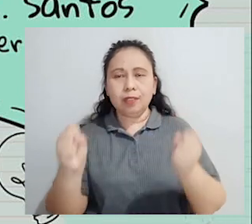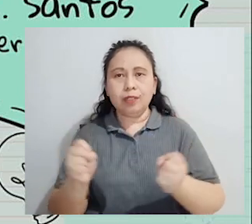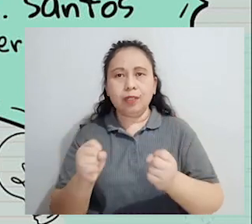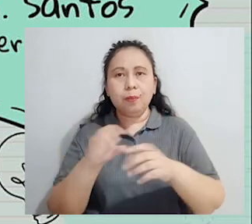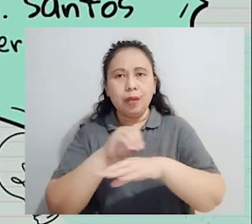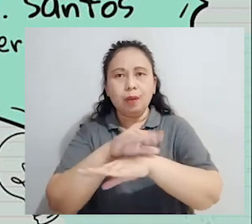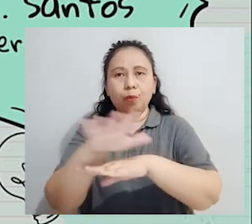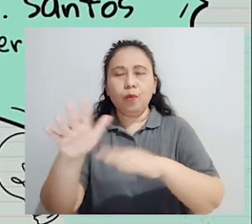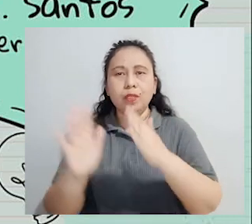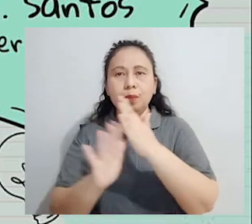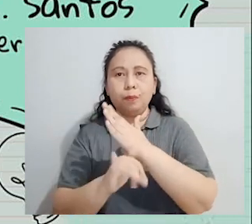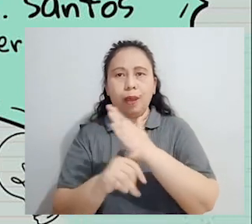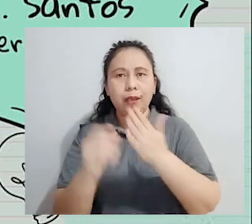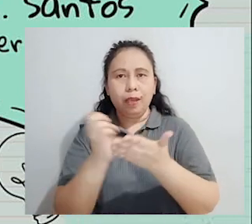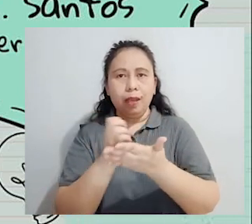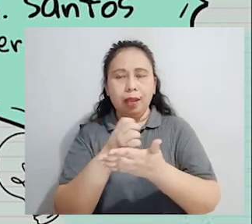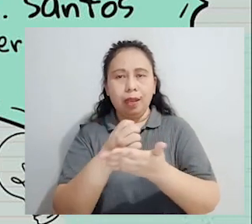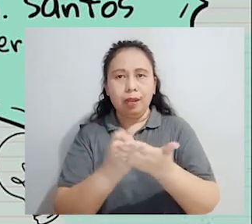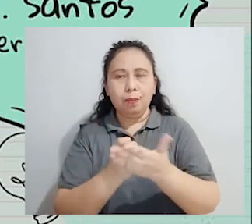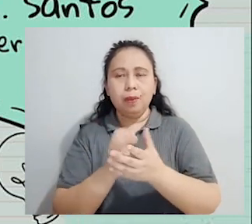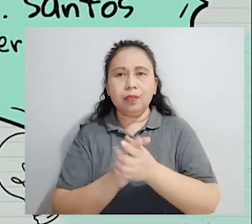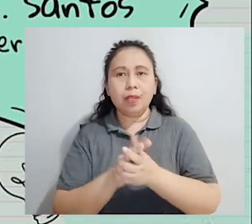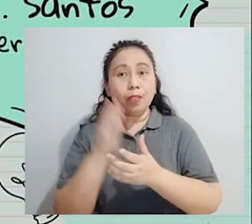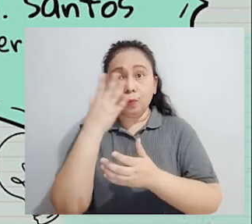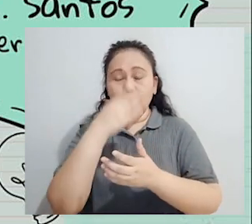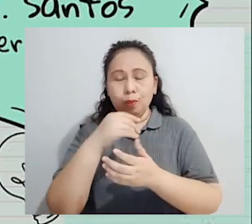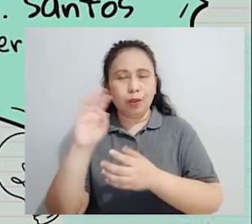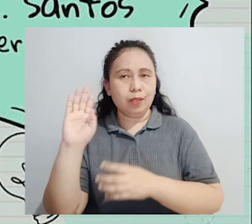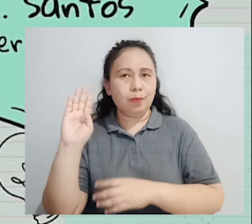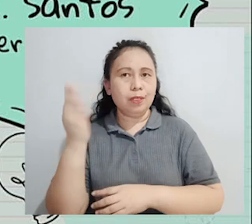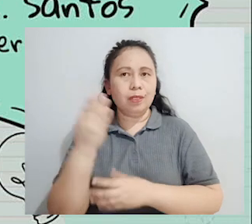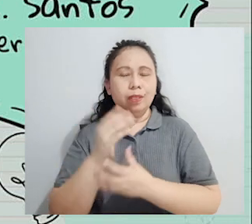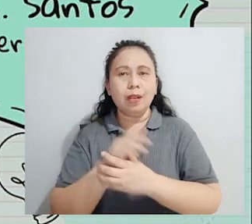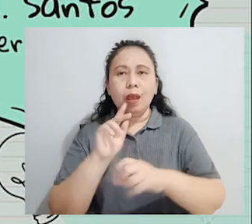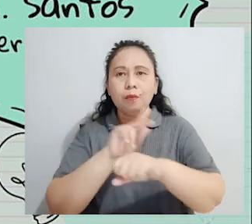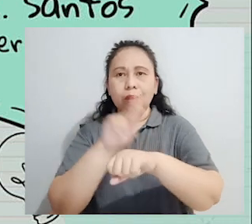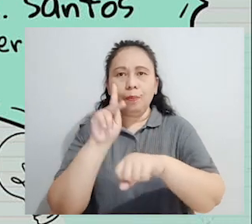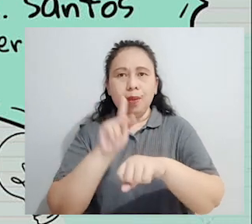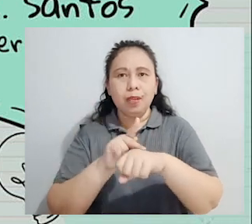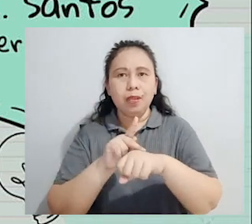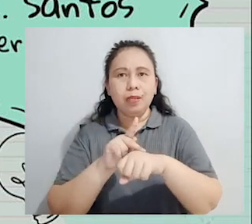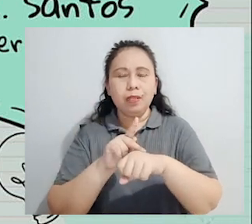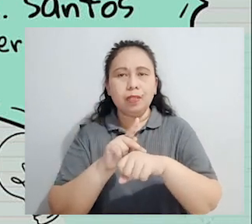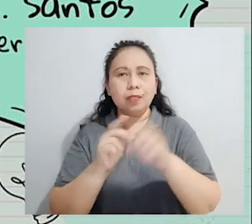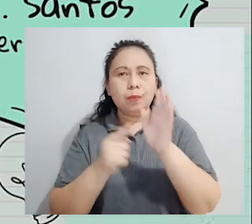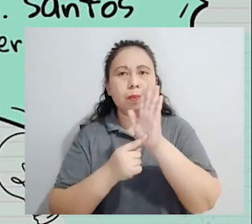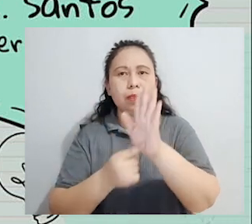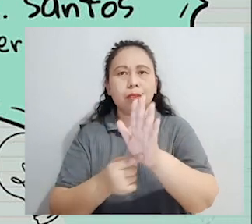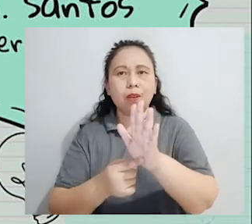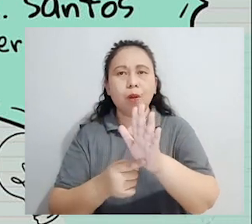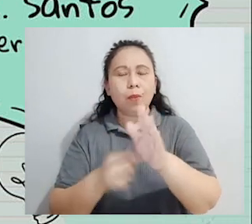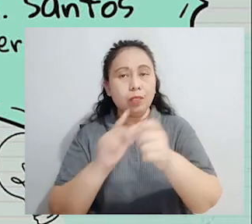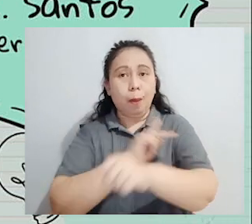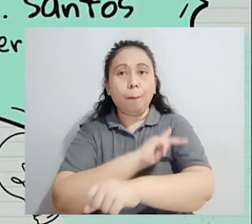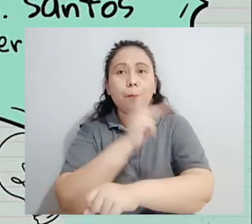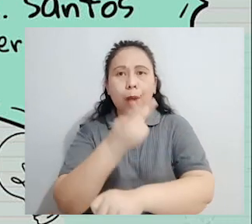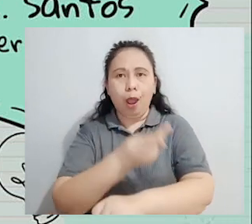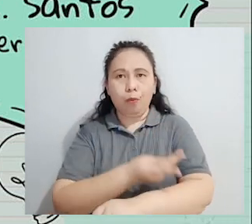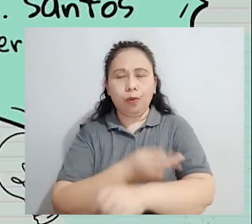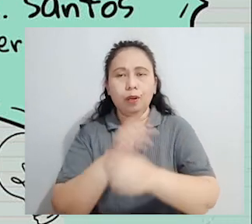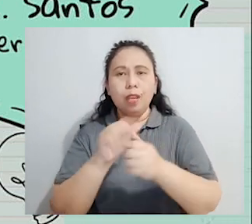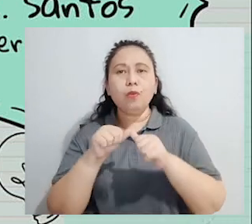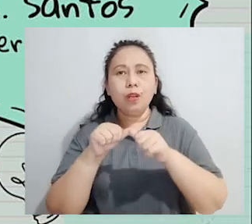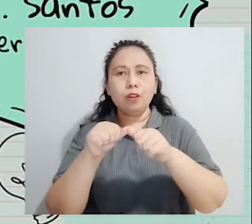element. As beautiful as it may seem, the Philippines has been a manifestation of its power and